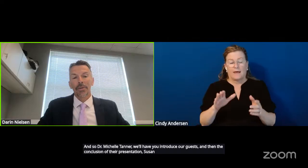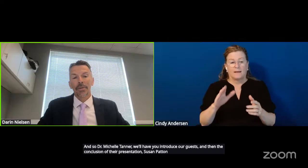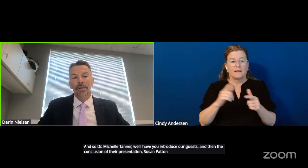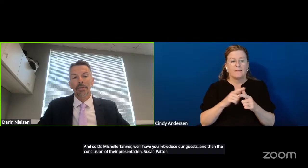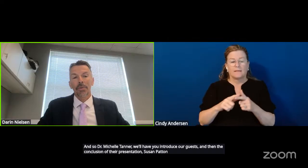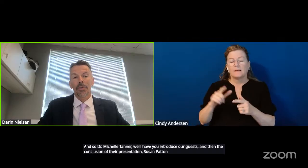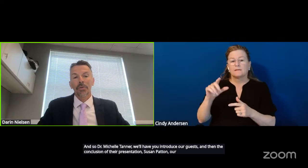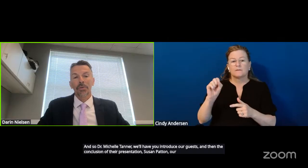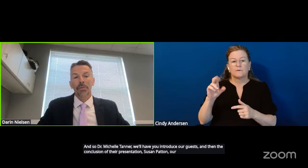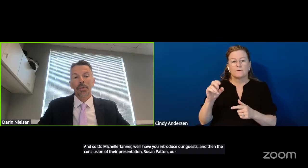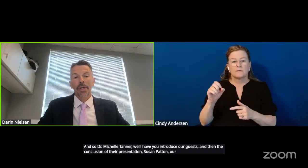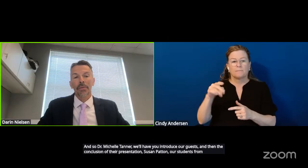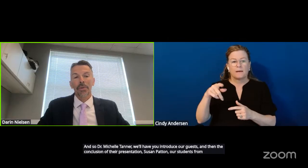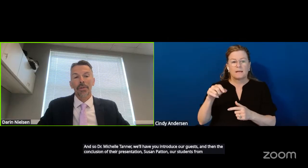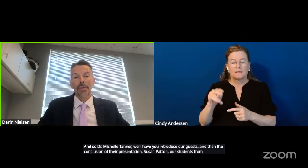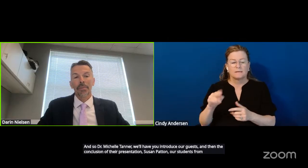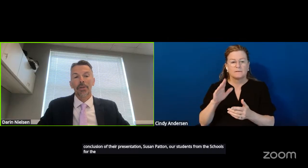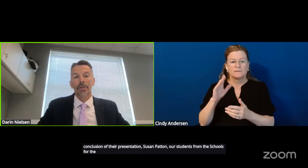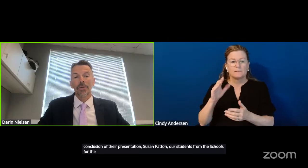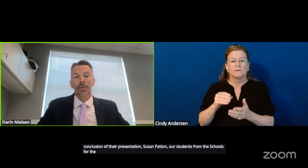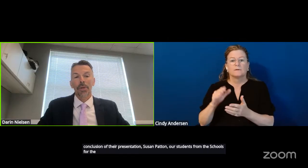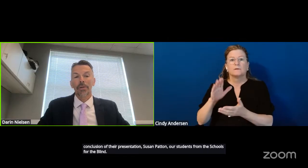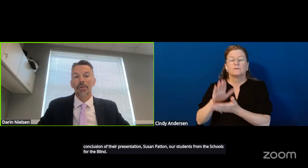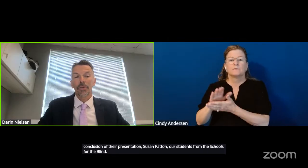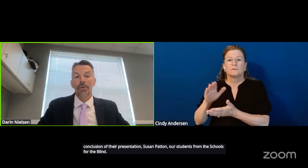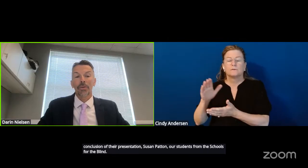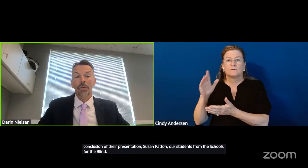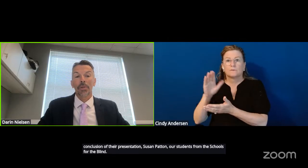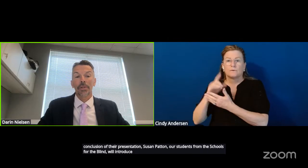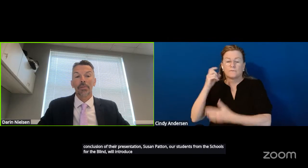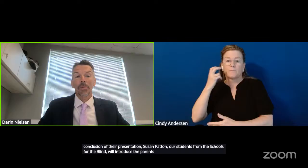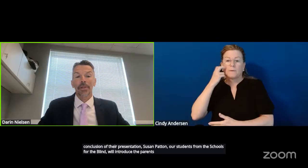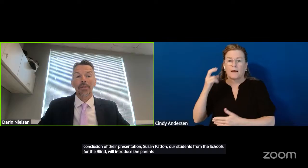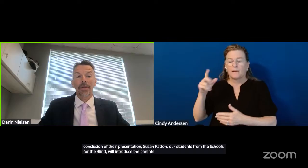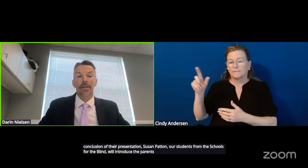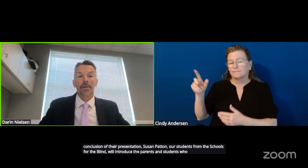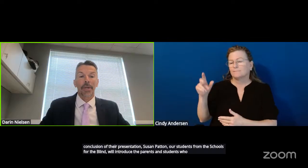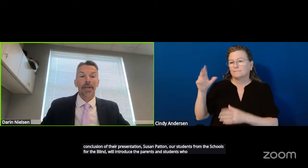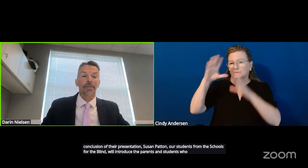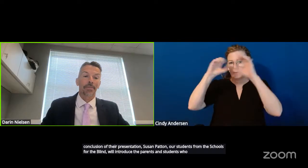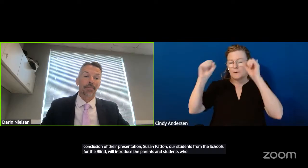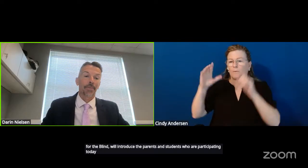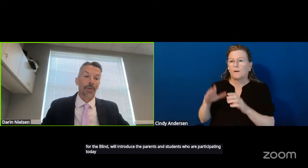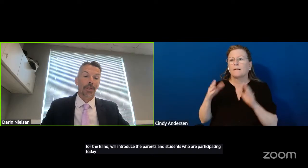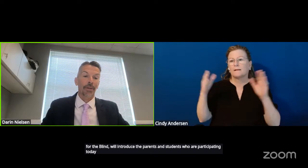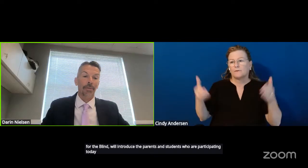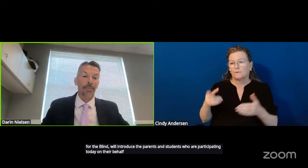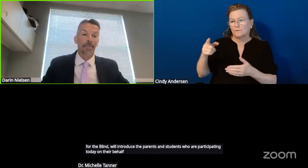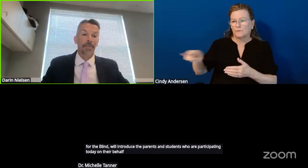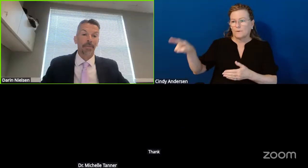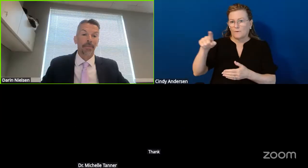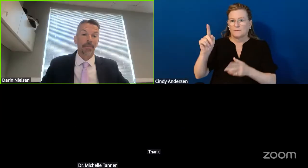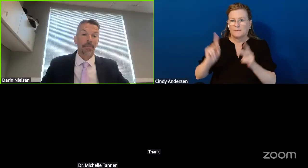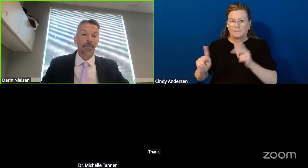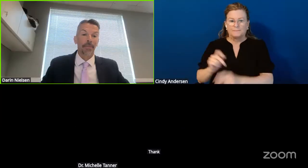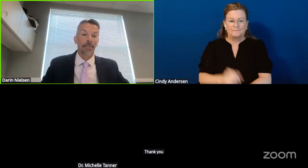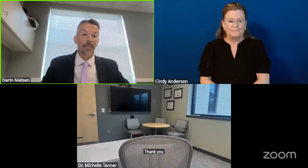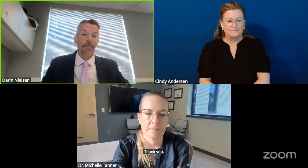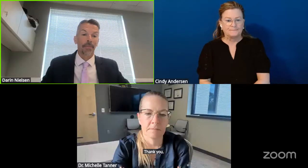our students from the Schools for the Blind, will introduce the parents and students who are participating today on their behalf. Thank you.